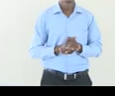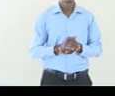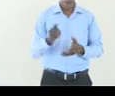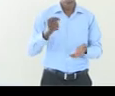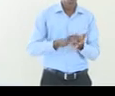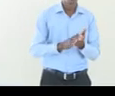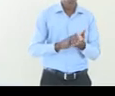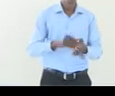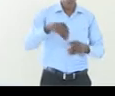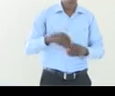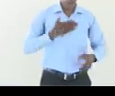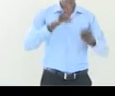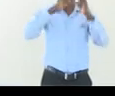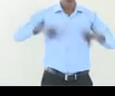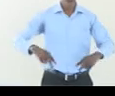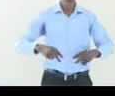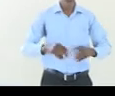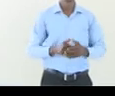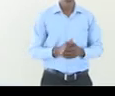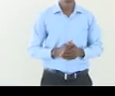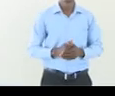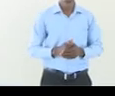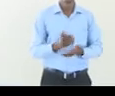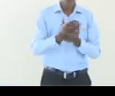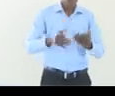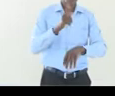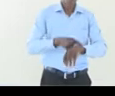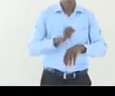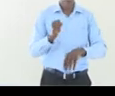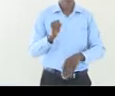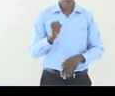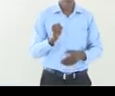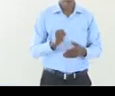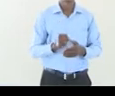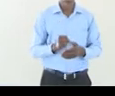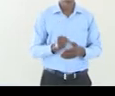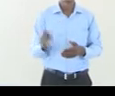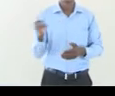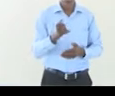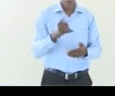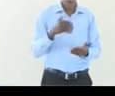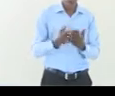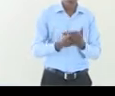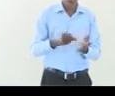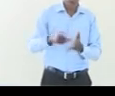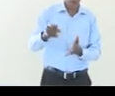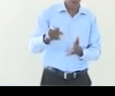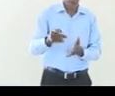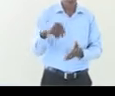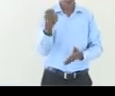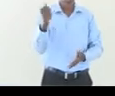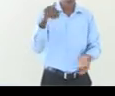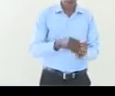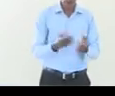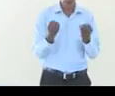I said, the school in my village, sometimes Their school fees is not up to 10,000 naira, and